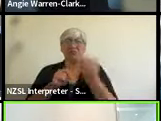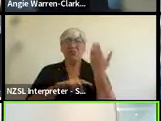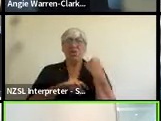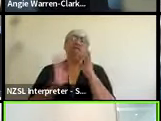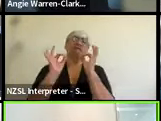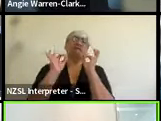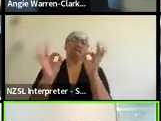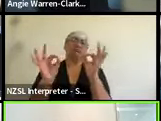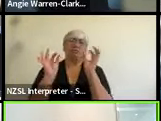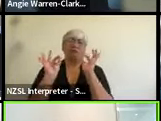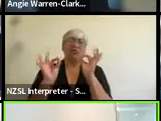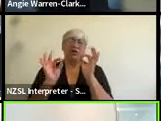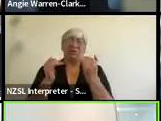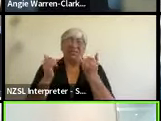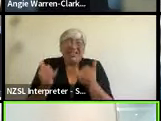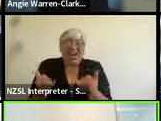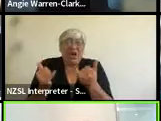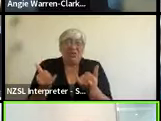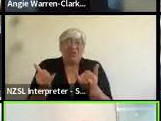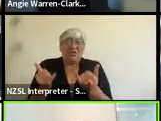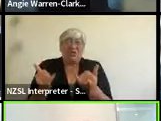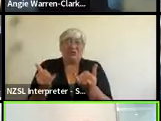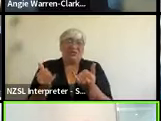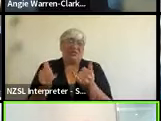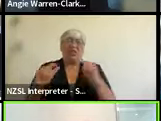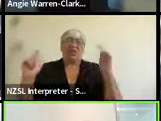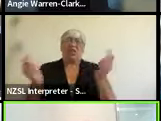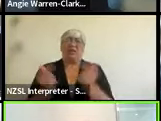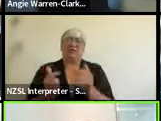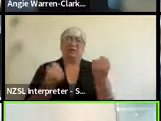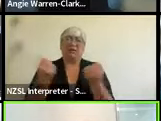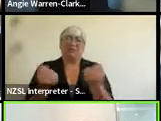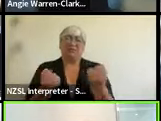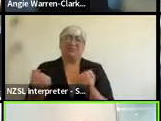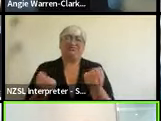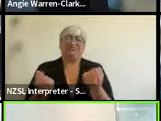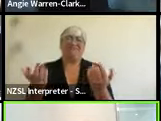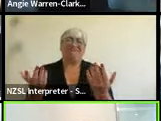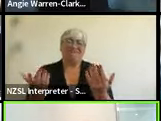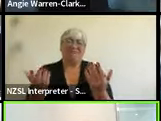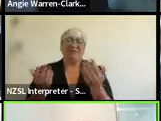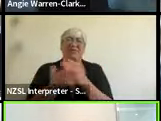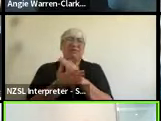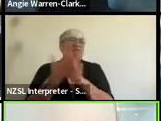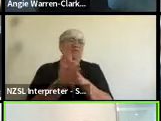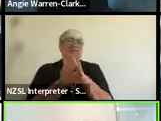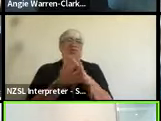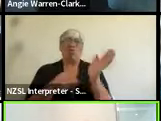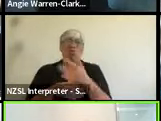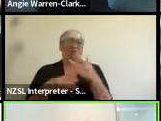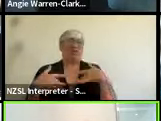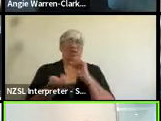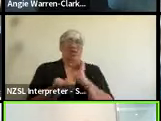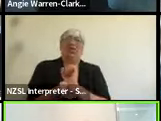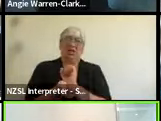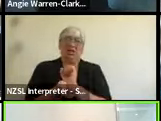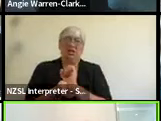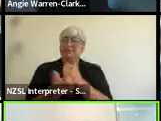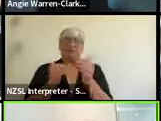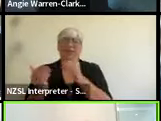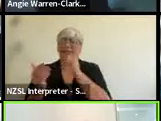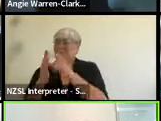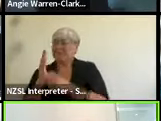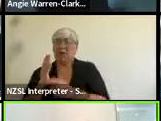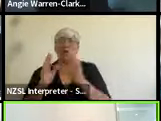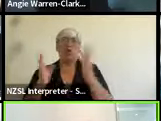the frequency of the bus routes is far reduced and the bus routes have made everyone disabled and abled alike